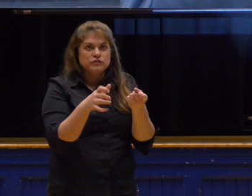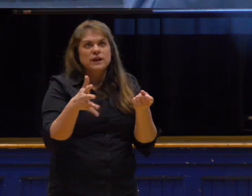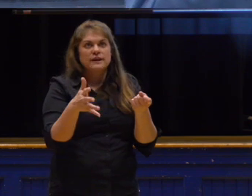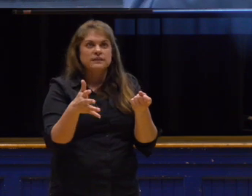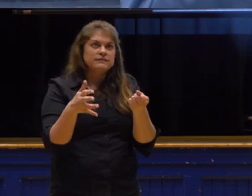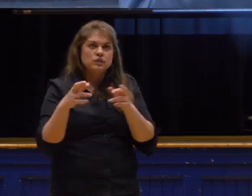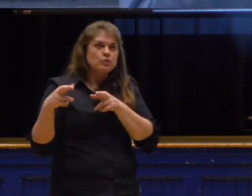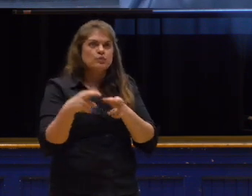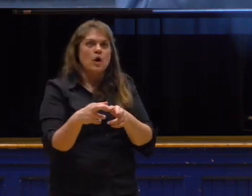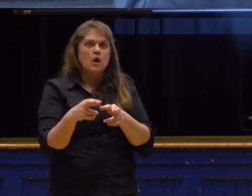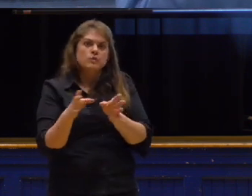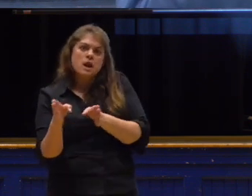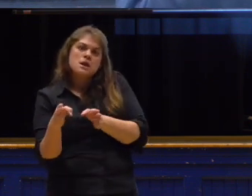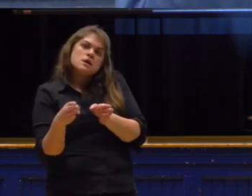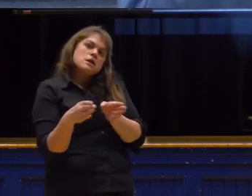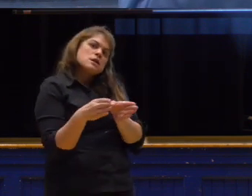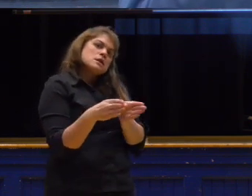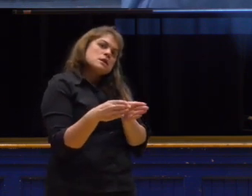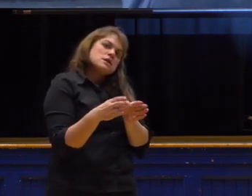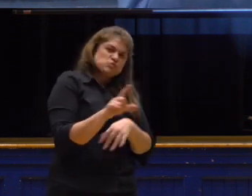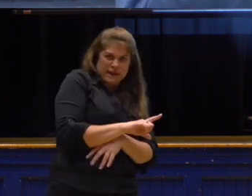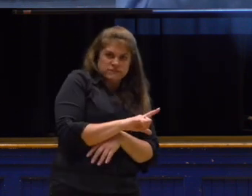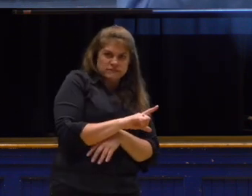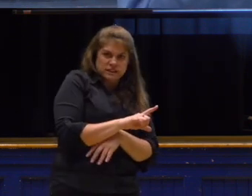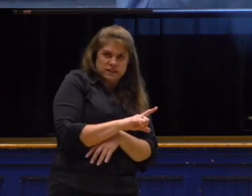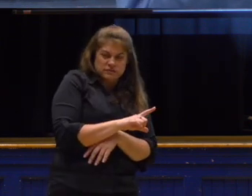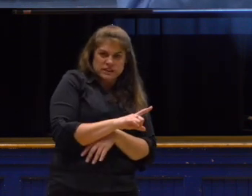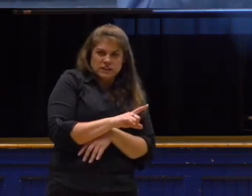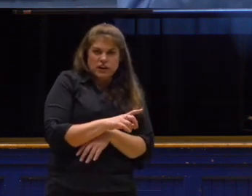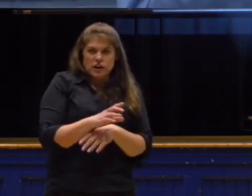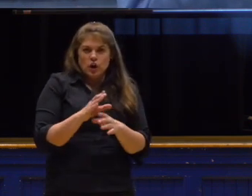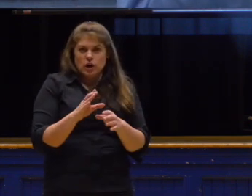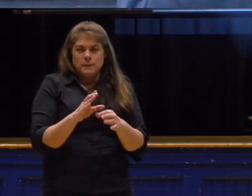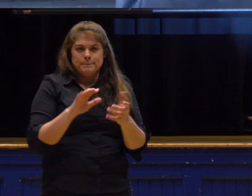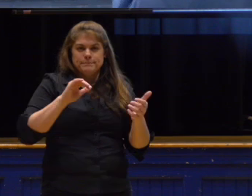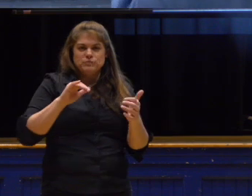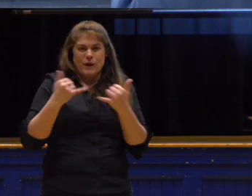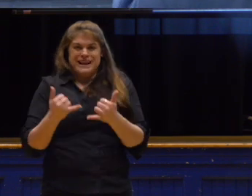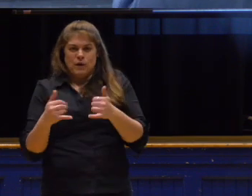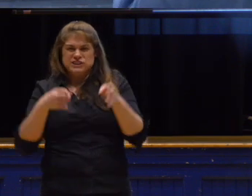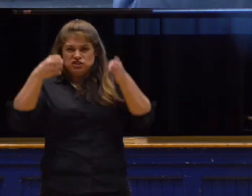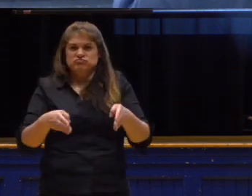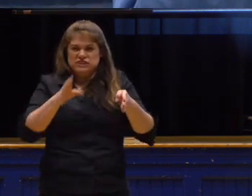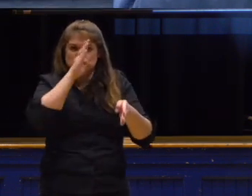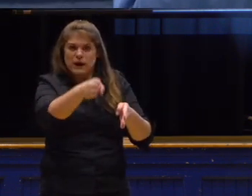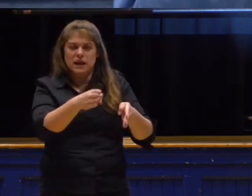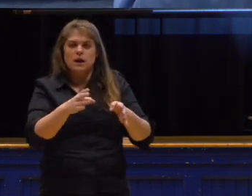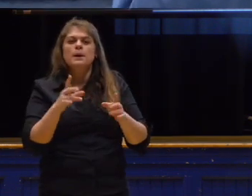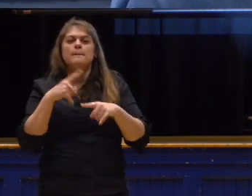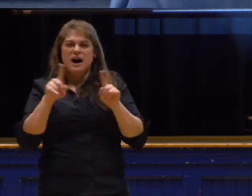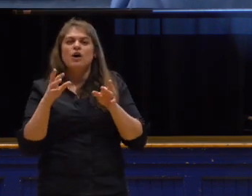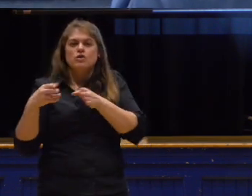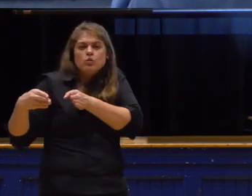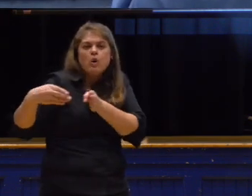of, the road's going to kind of push you to take a left versus just sitting there straight. You will be taking a left, but the way the